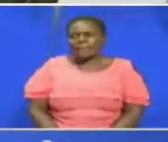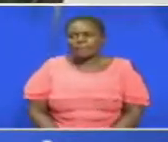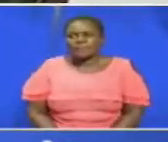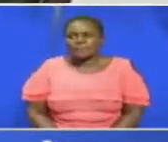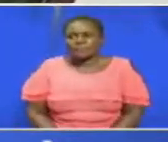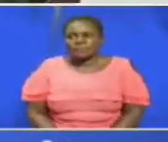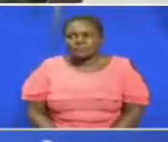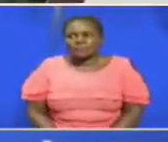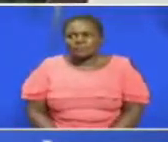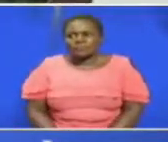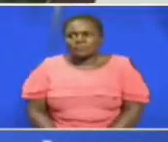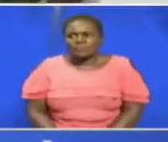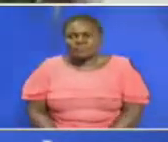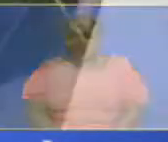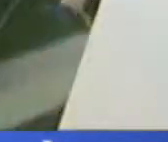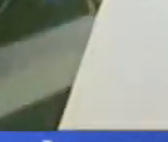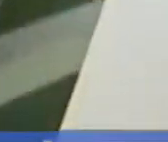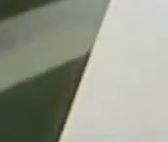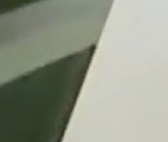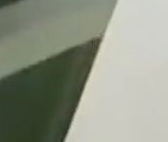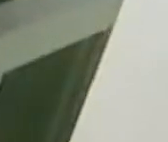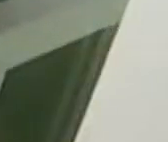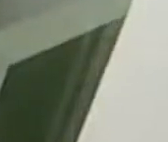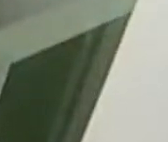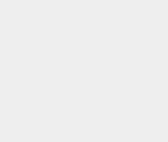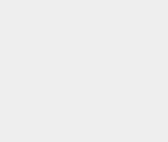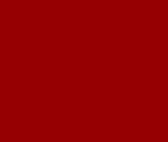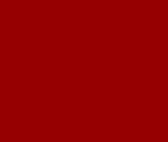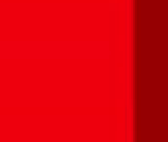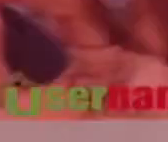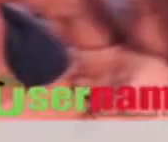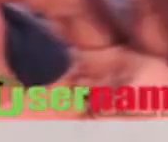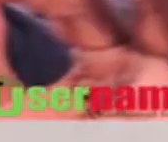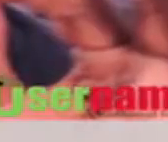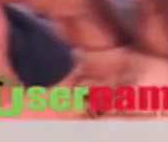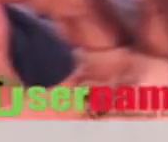Alan Ochanda, KTN News. And we have